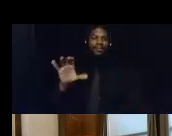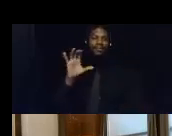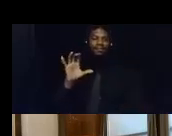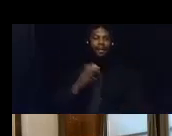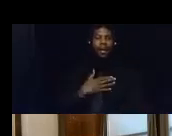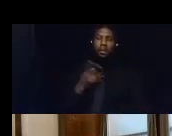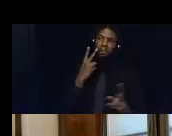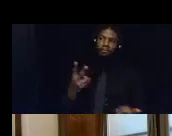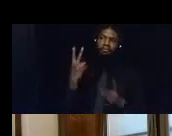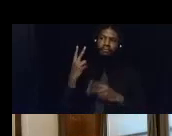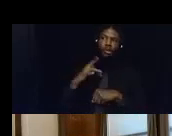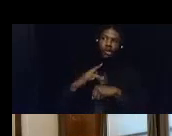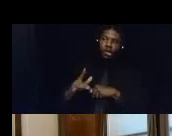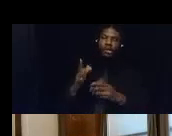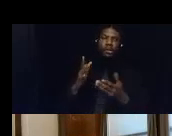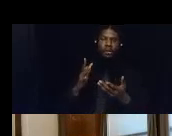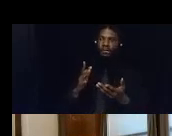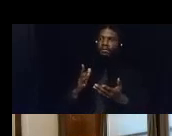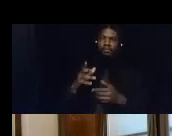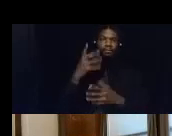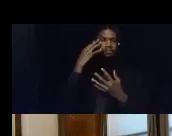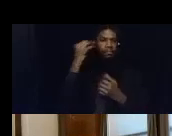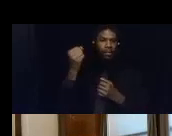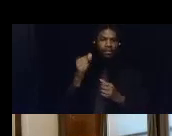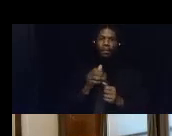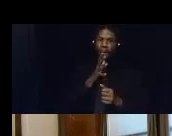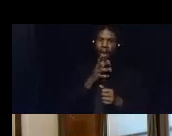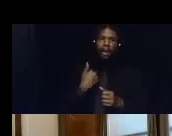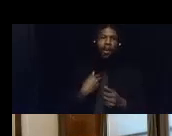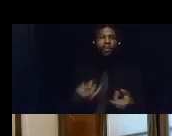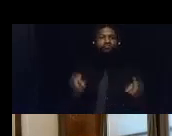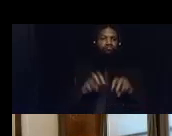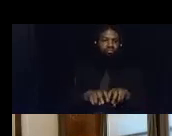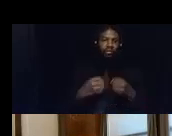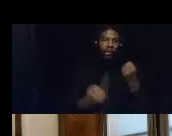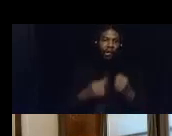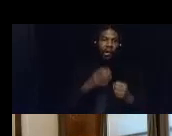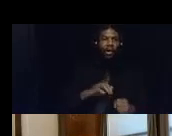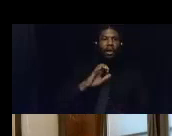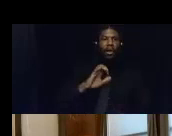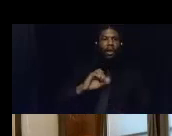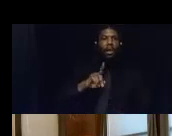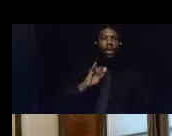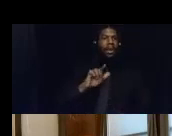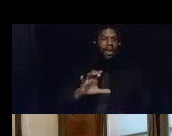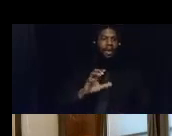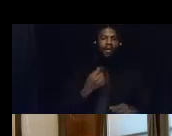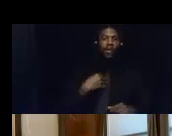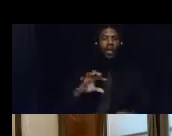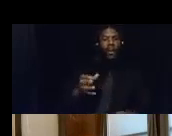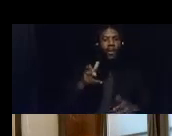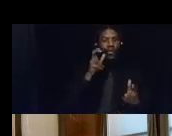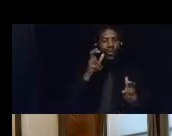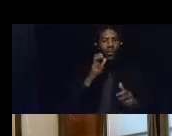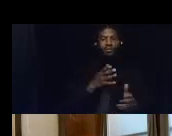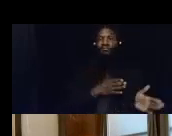my mother in our old Cadillac car, driving and listening to the radio. And with my father, I remember on the weekends